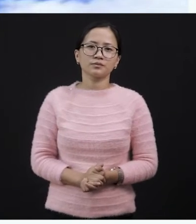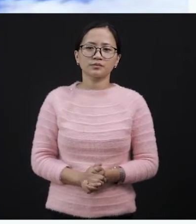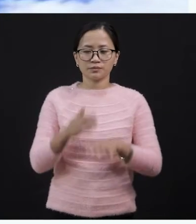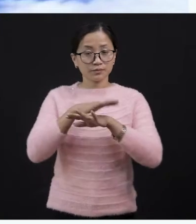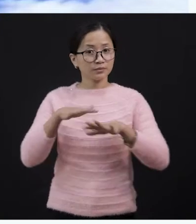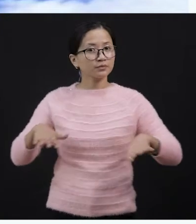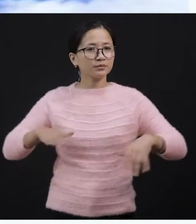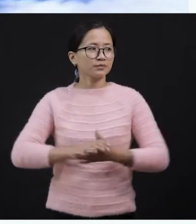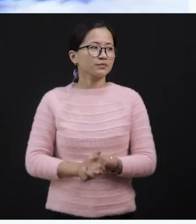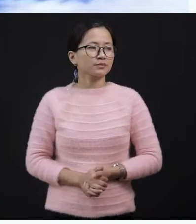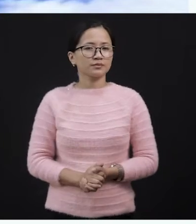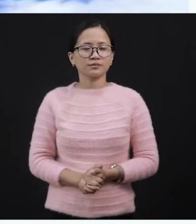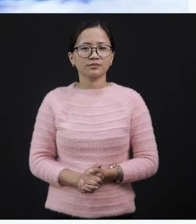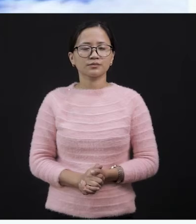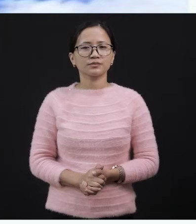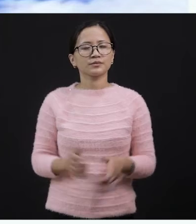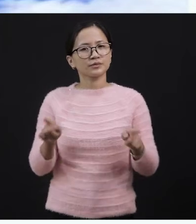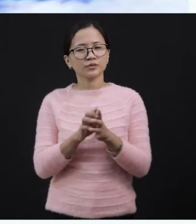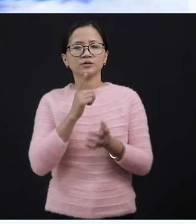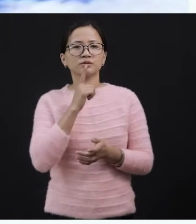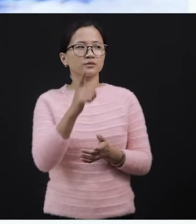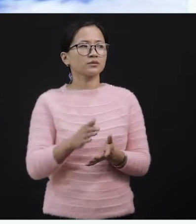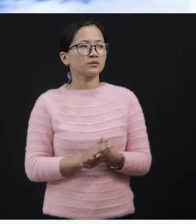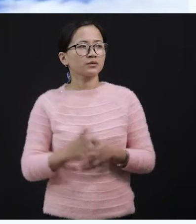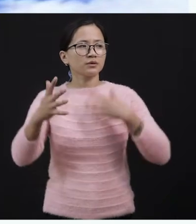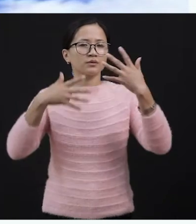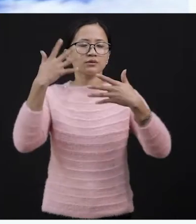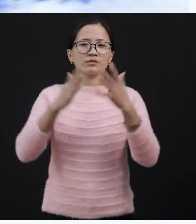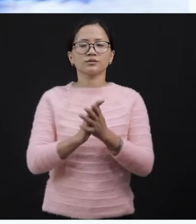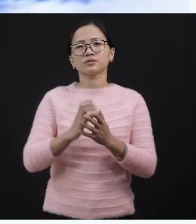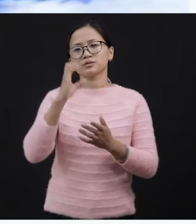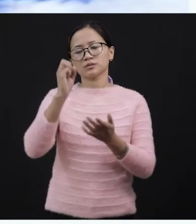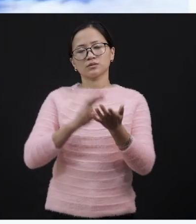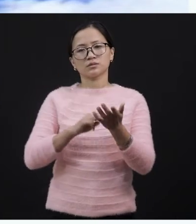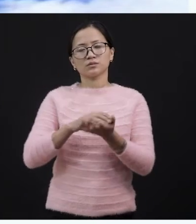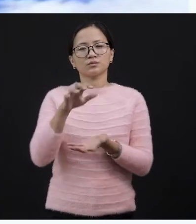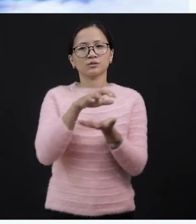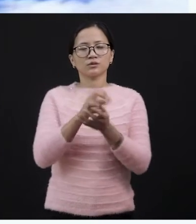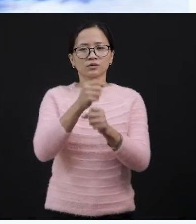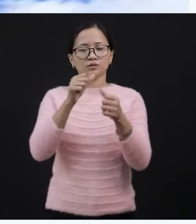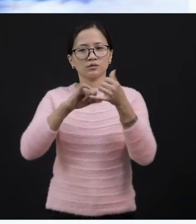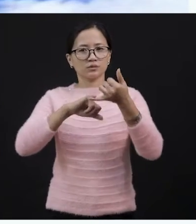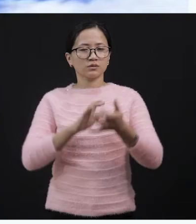So students, as I have said that air is composed of mixture of